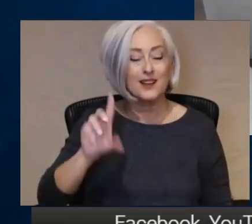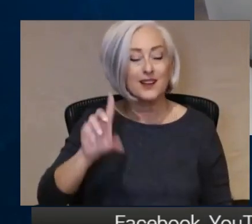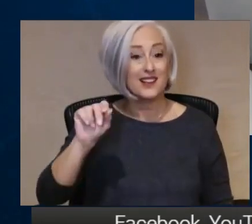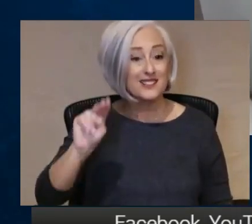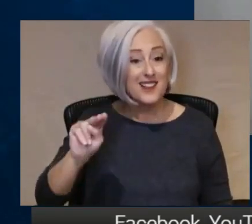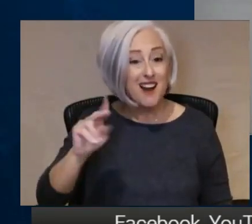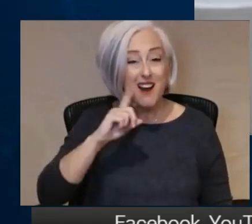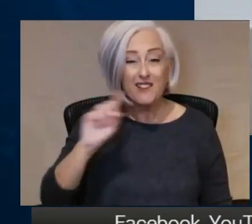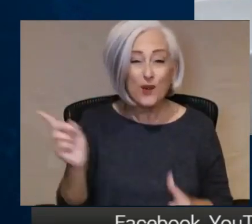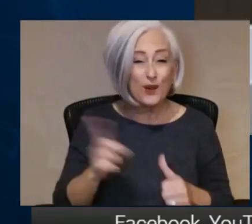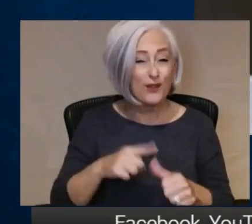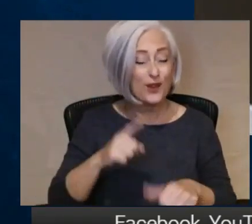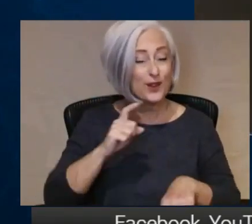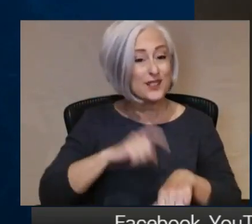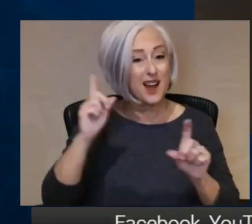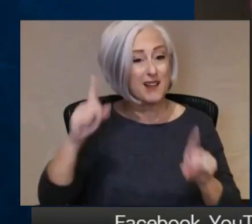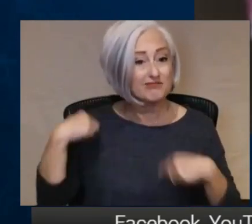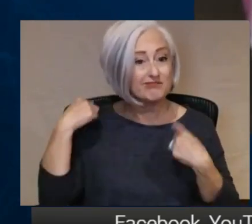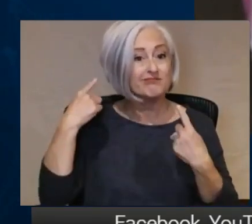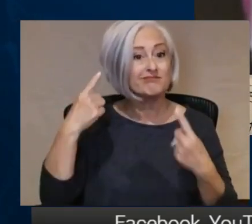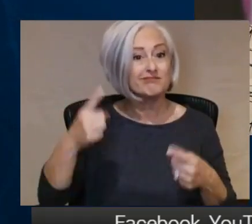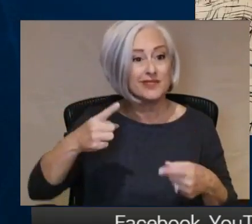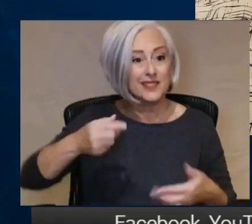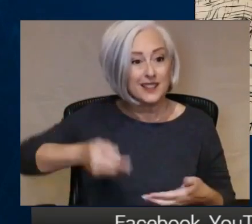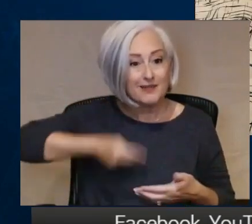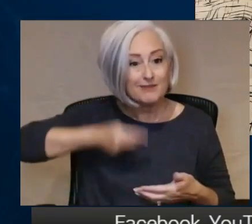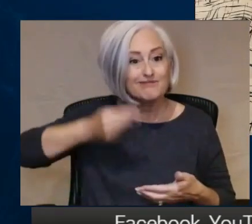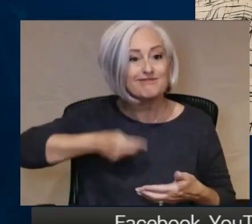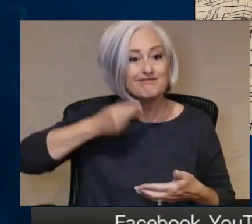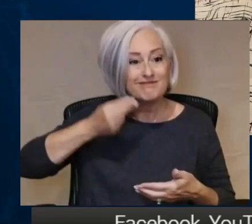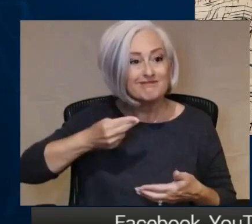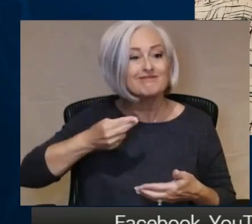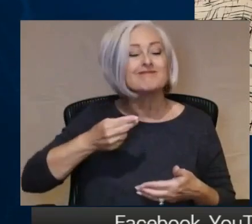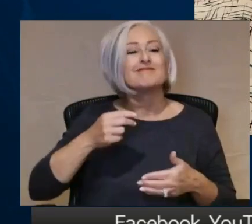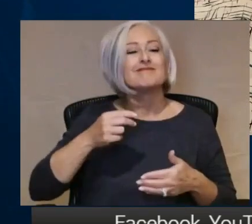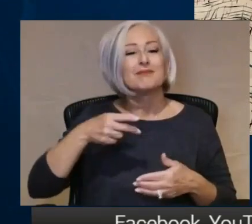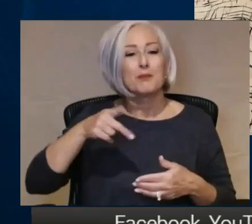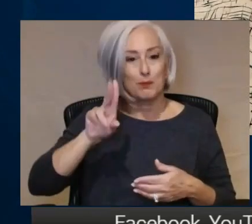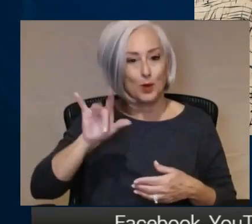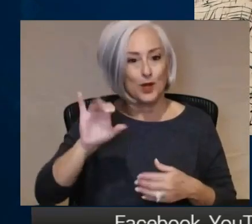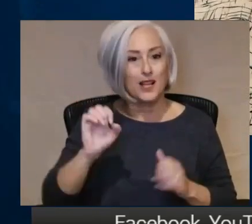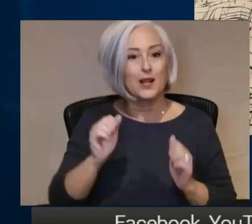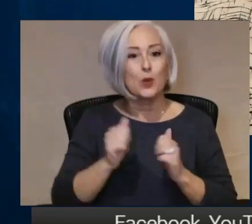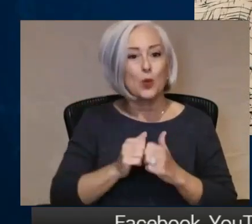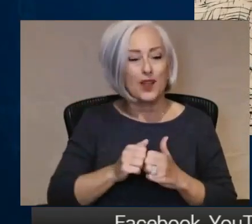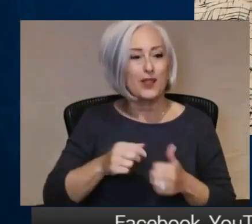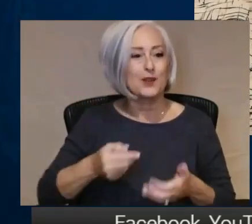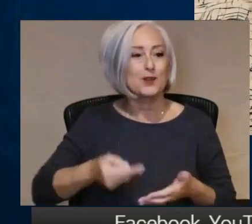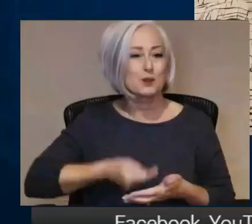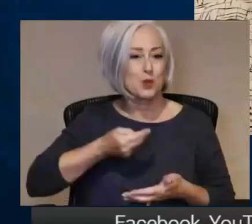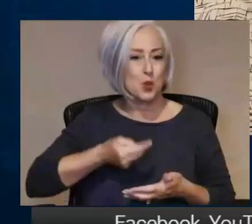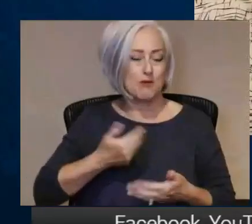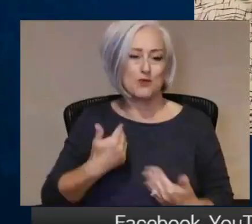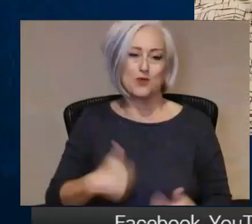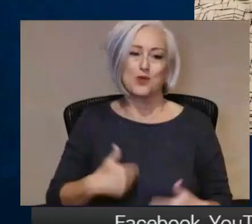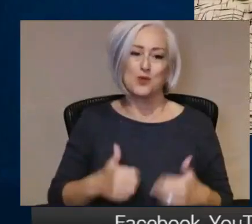decades, was able to eat pudding with a spoon, all things that most of us take for granted.